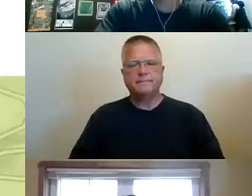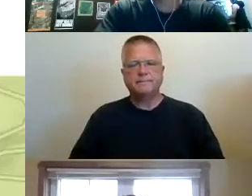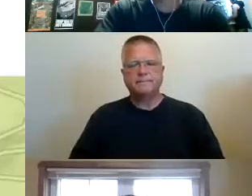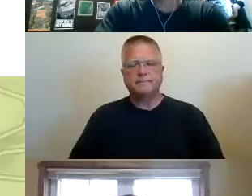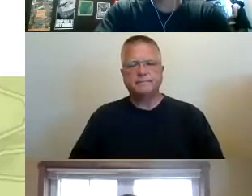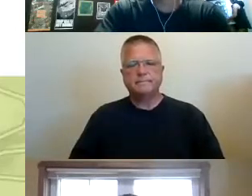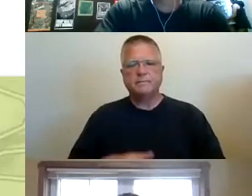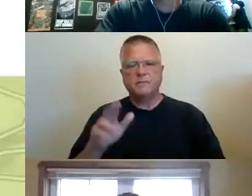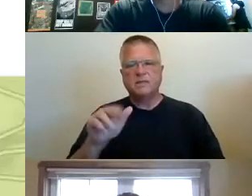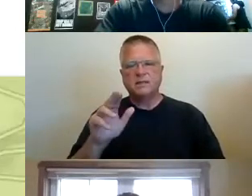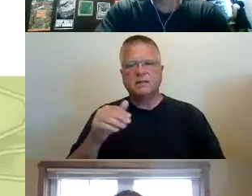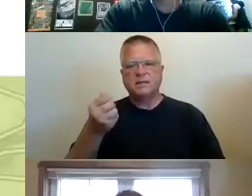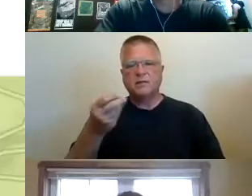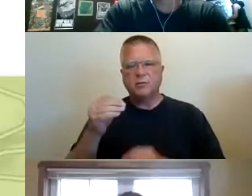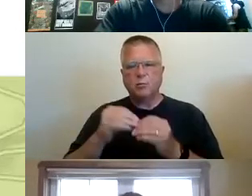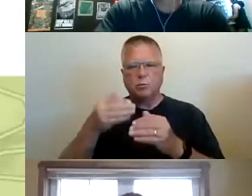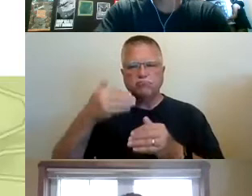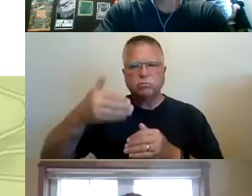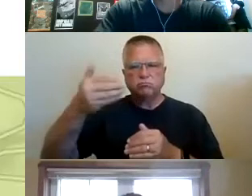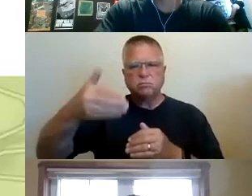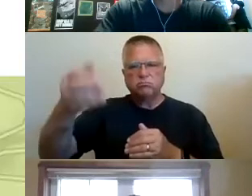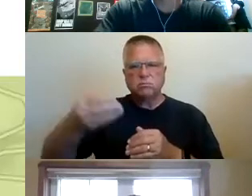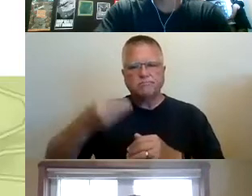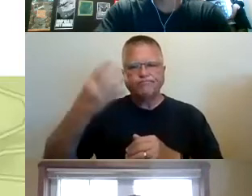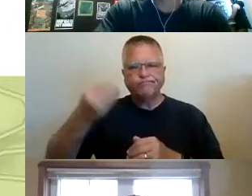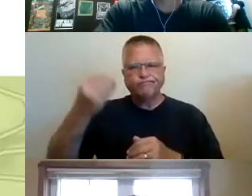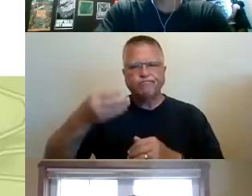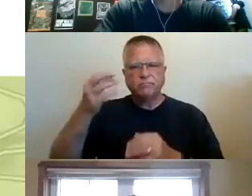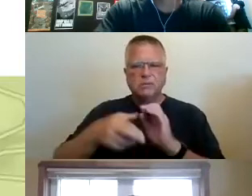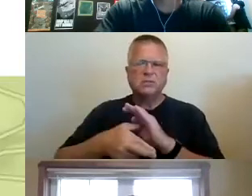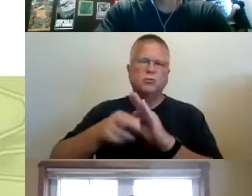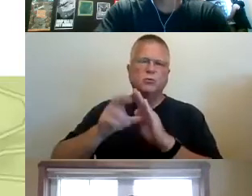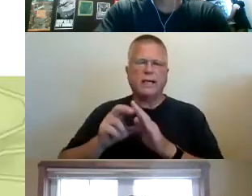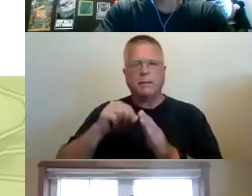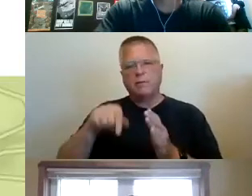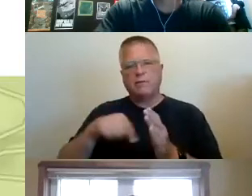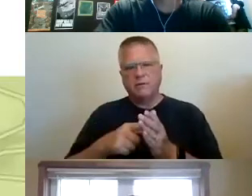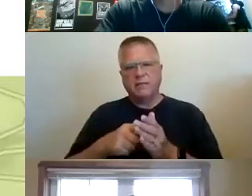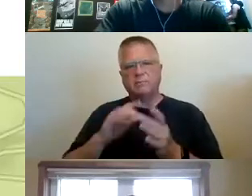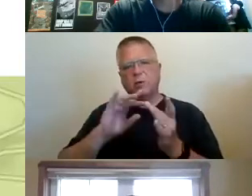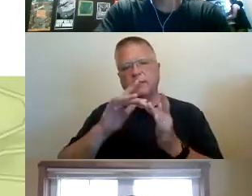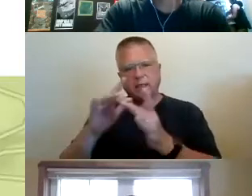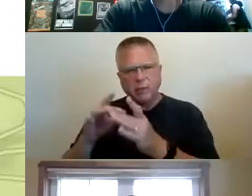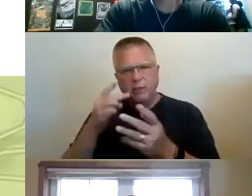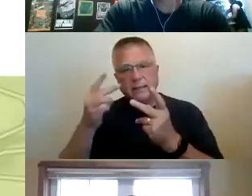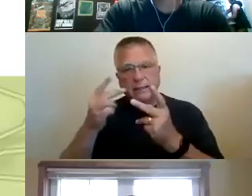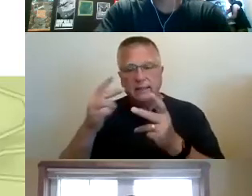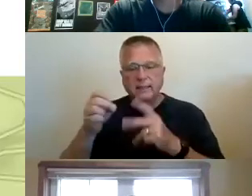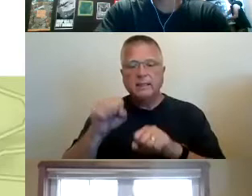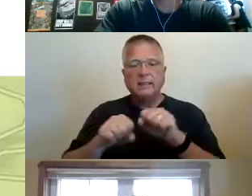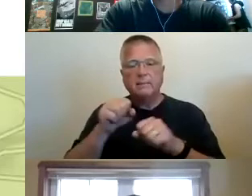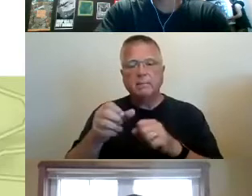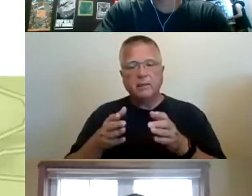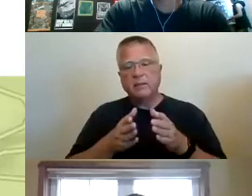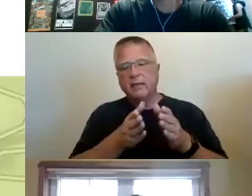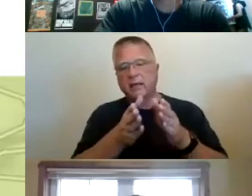You can click a couple of times more. So again, this is just a recap of this part of the network. You can see the bike facilities that we have right